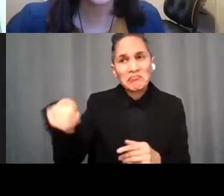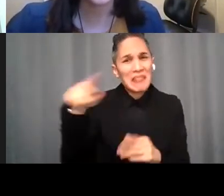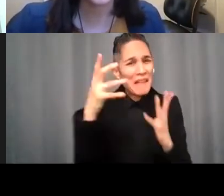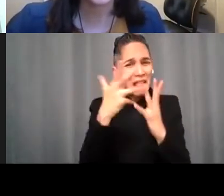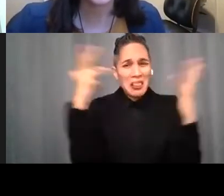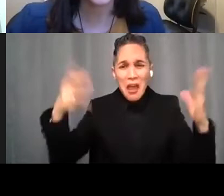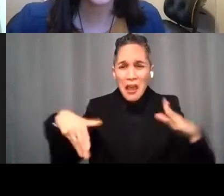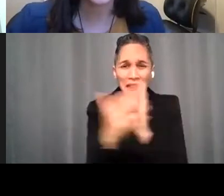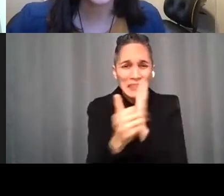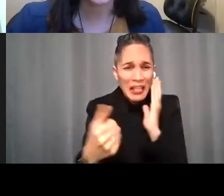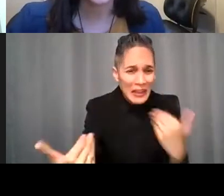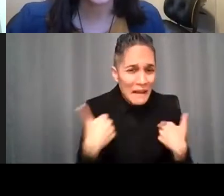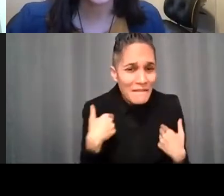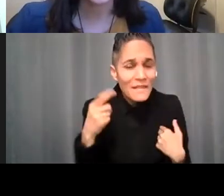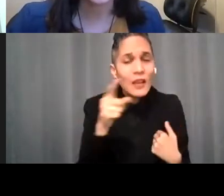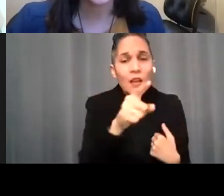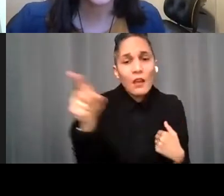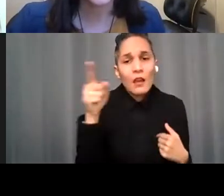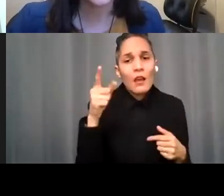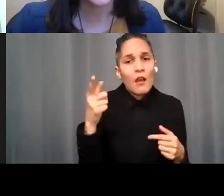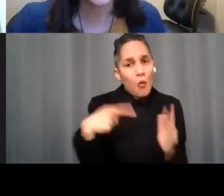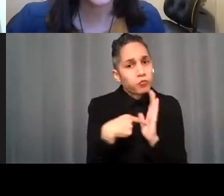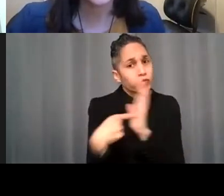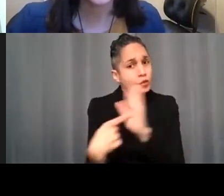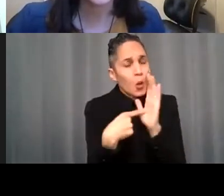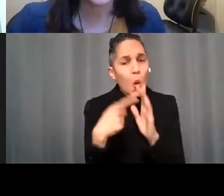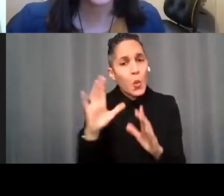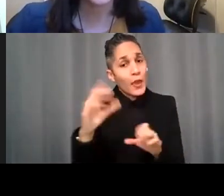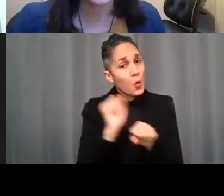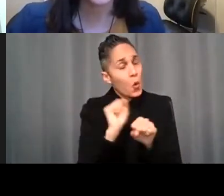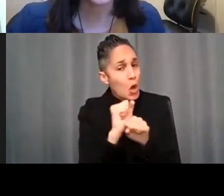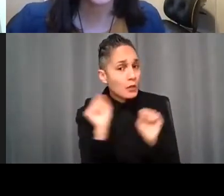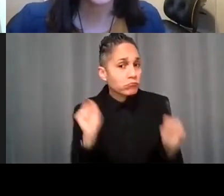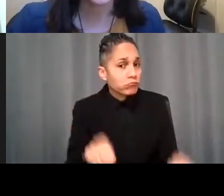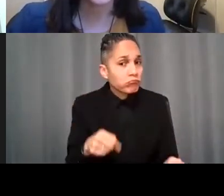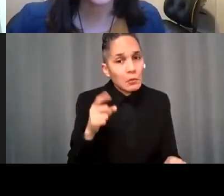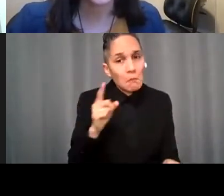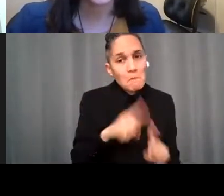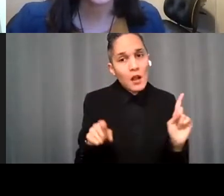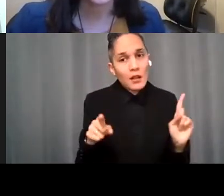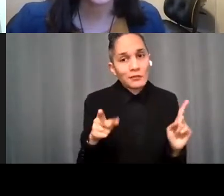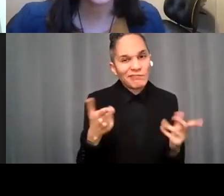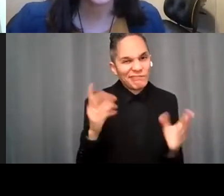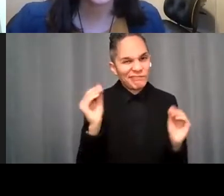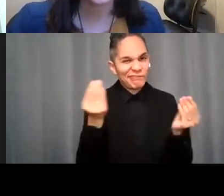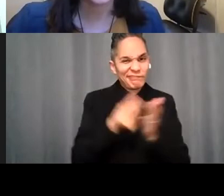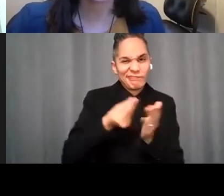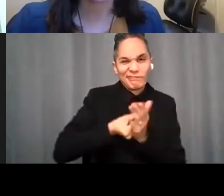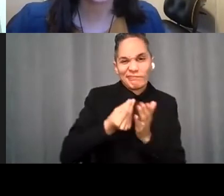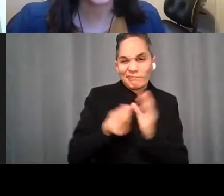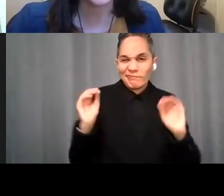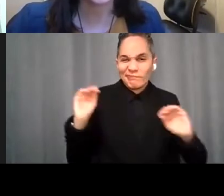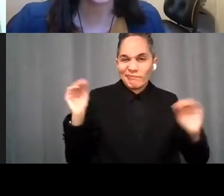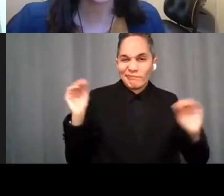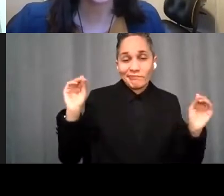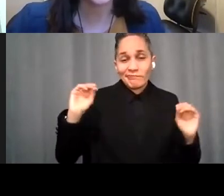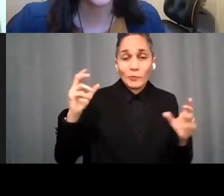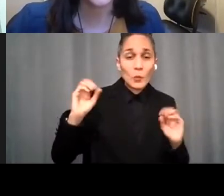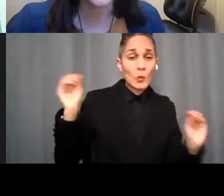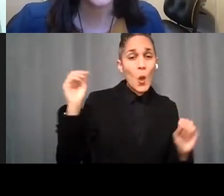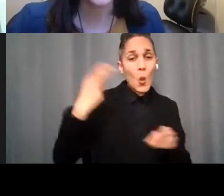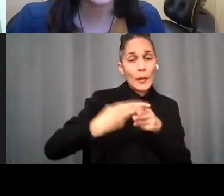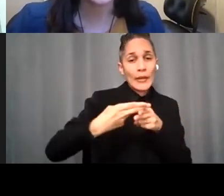there where they have shown the work that they can do, but there's not dollars attached to their name yet. And